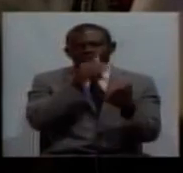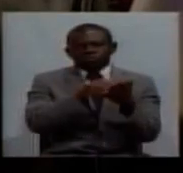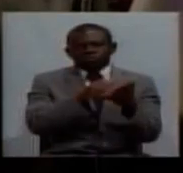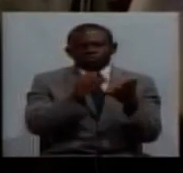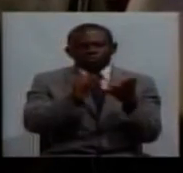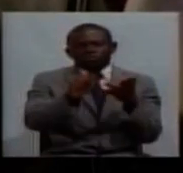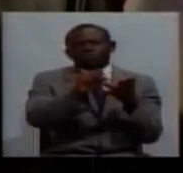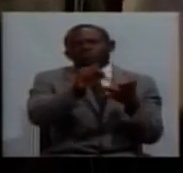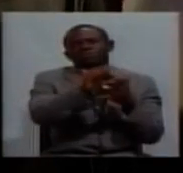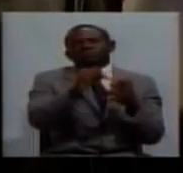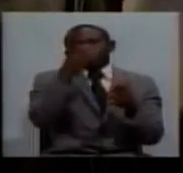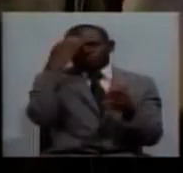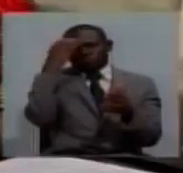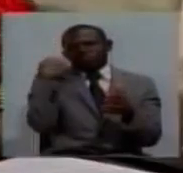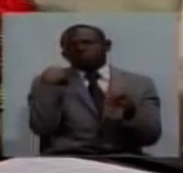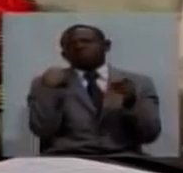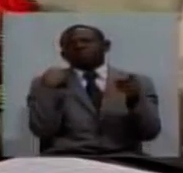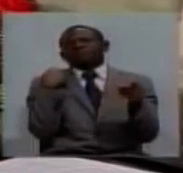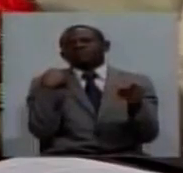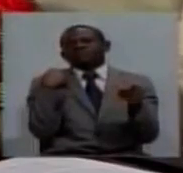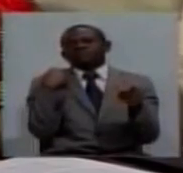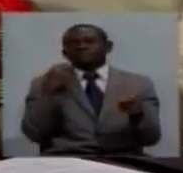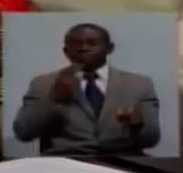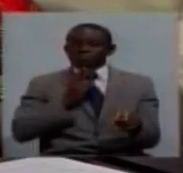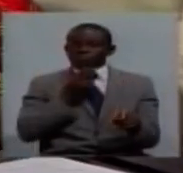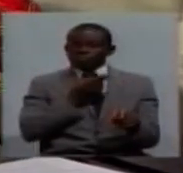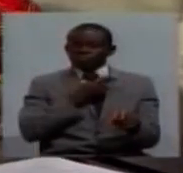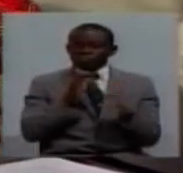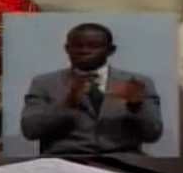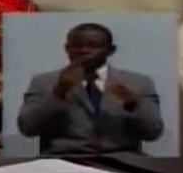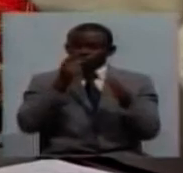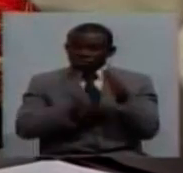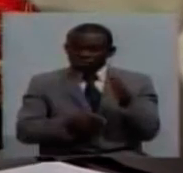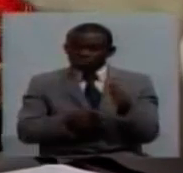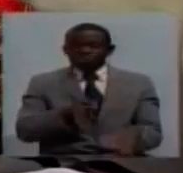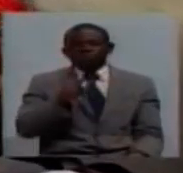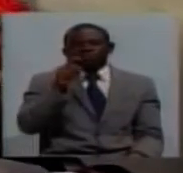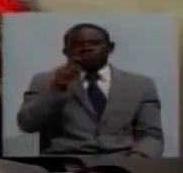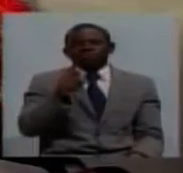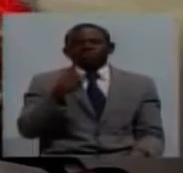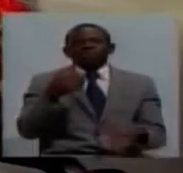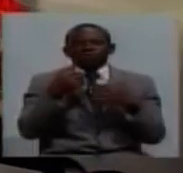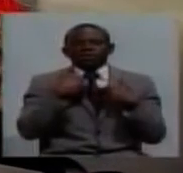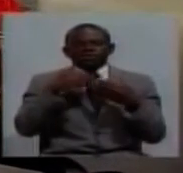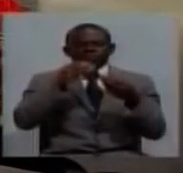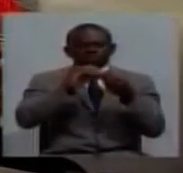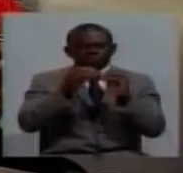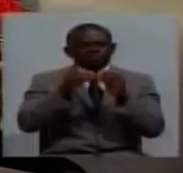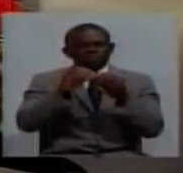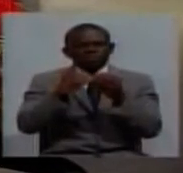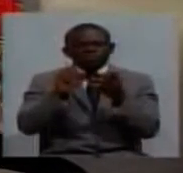that is happening is having statistics. So even the